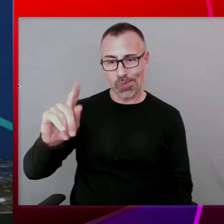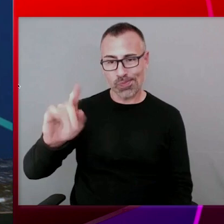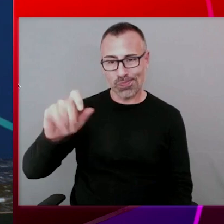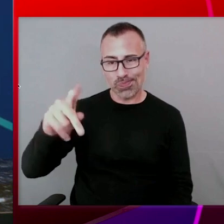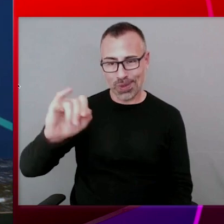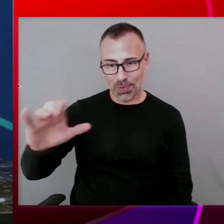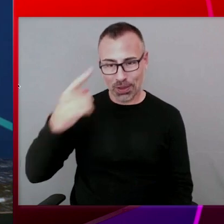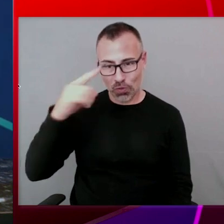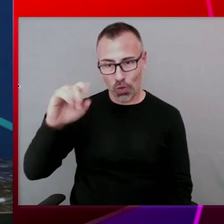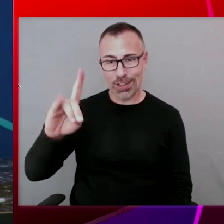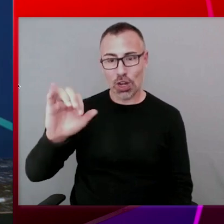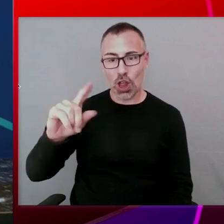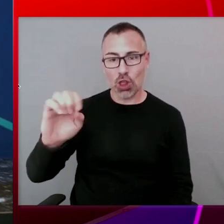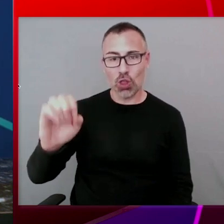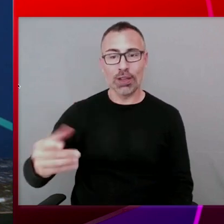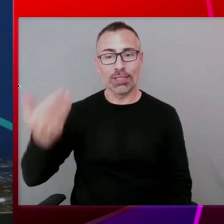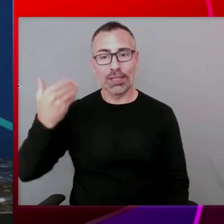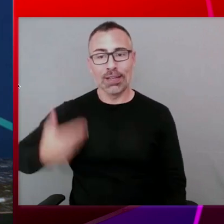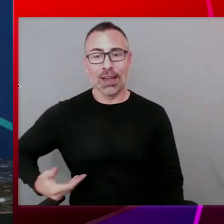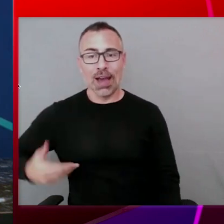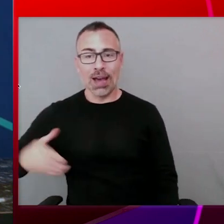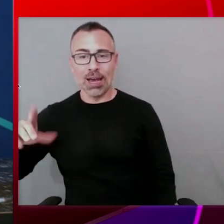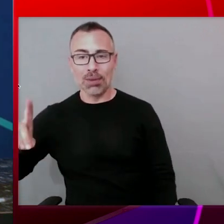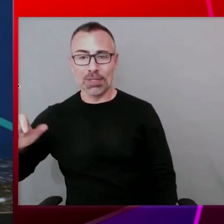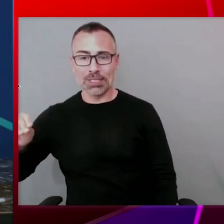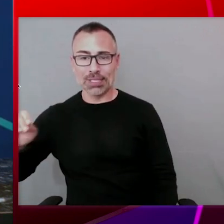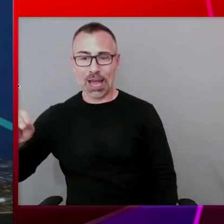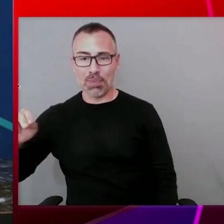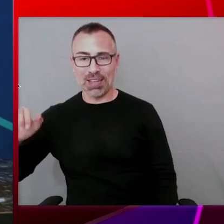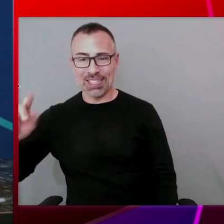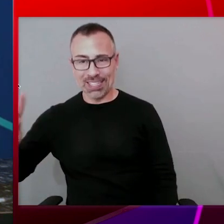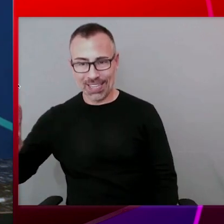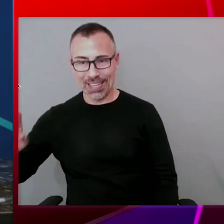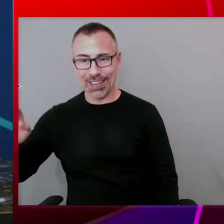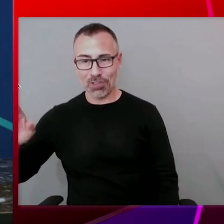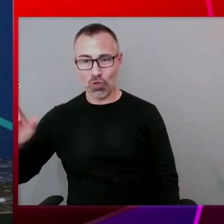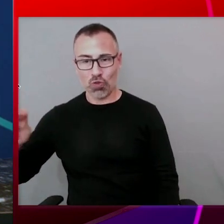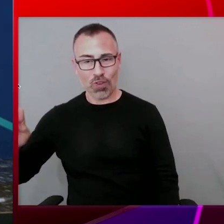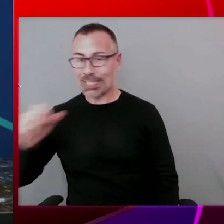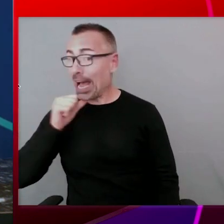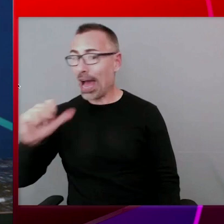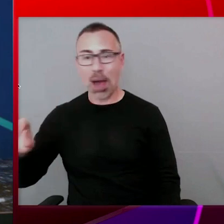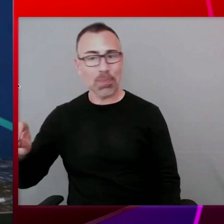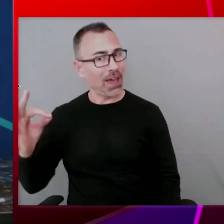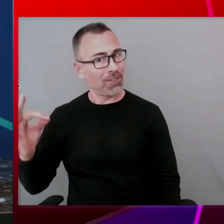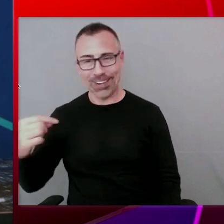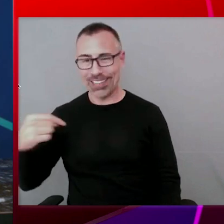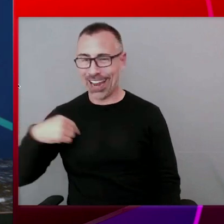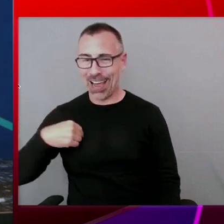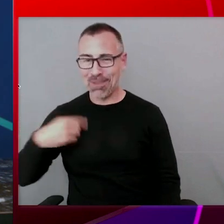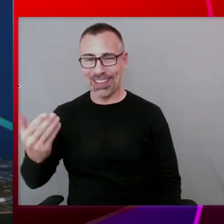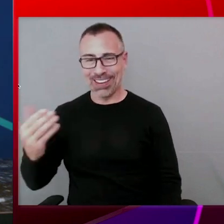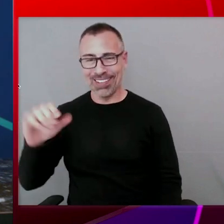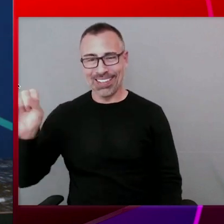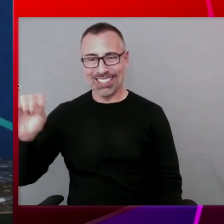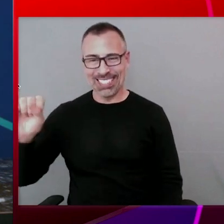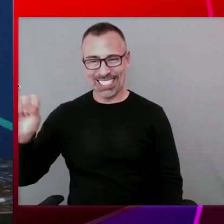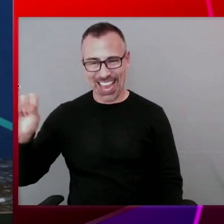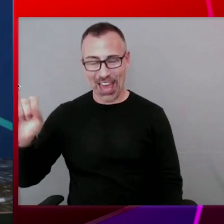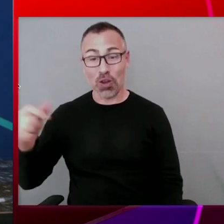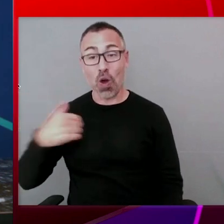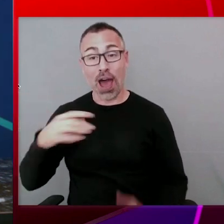I'm Dominque France. I'm actually not French, headquartered in your headquarters in Seattle. I lead our